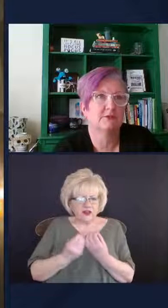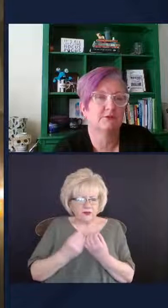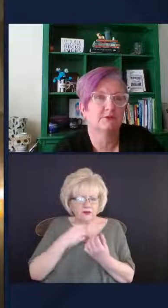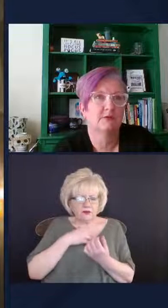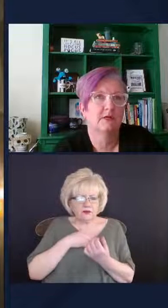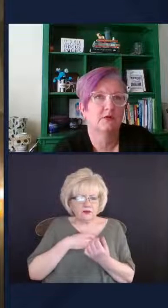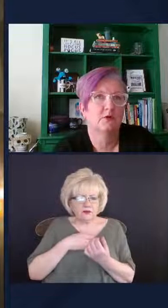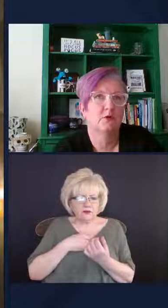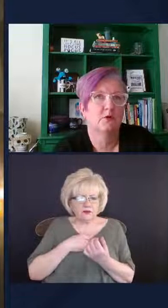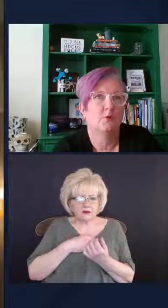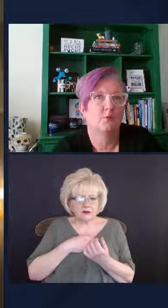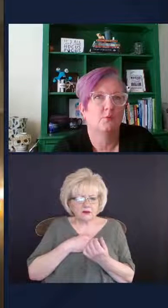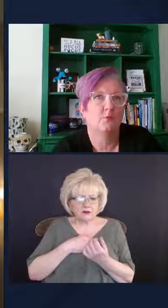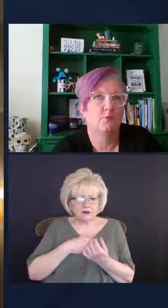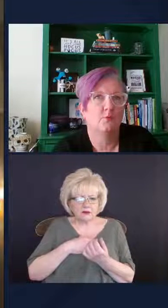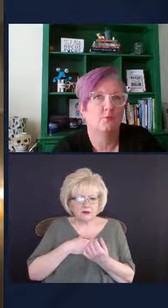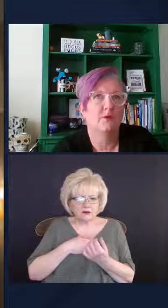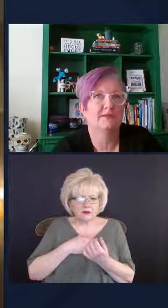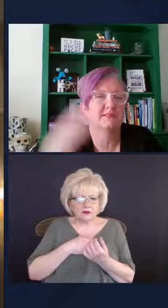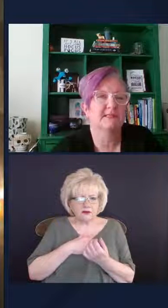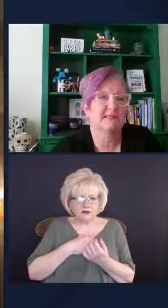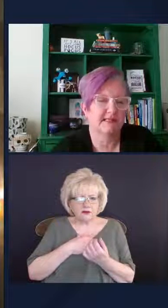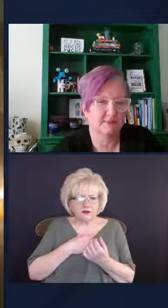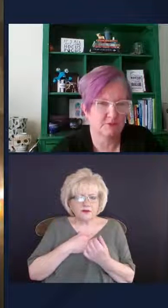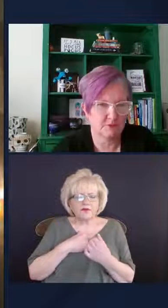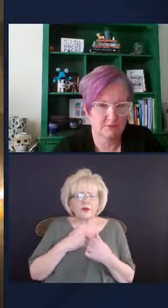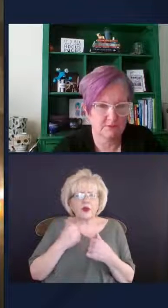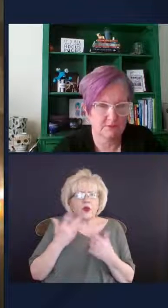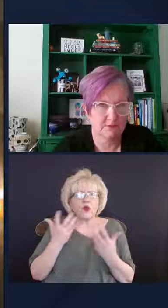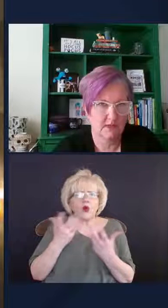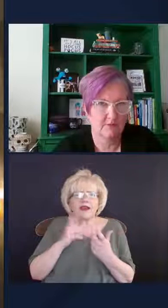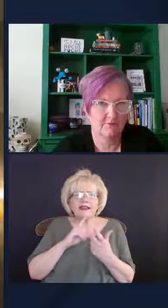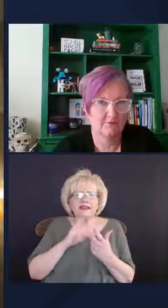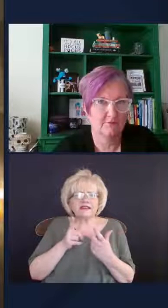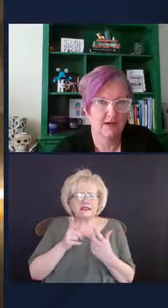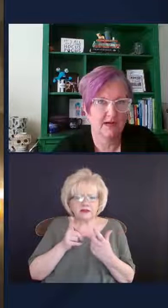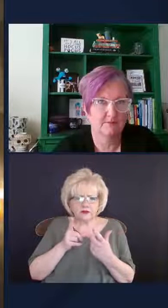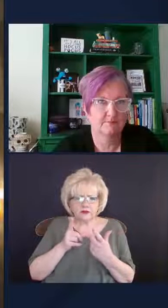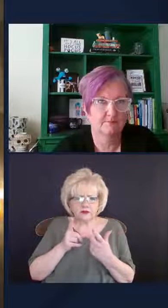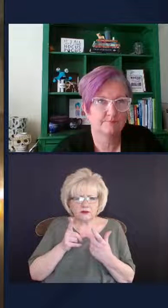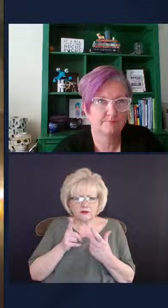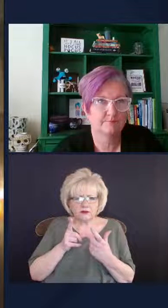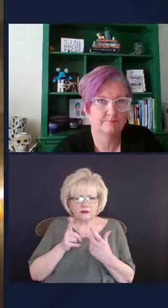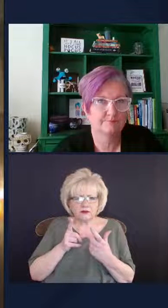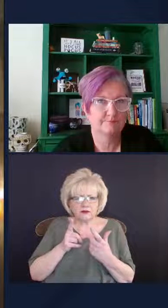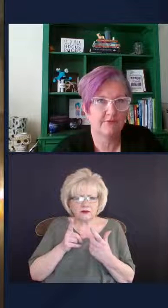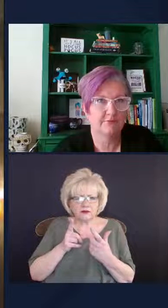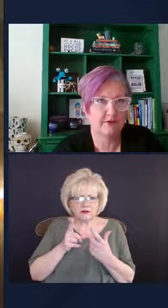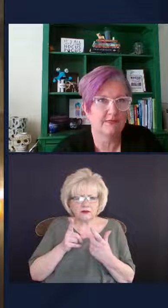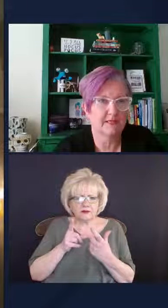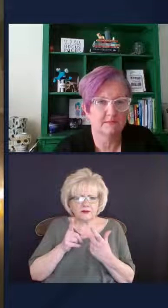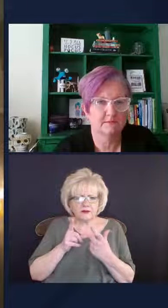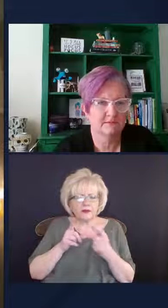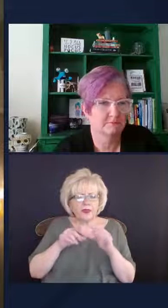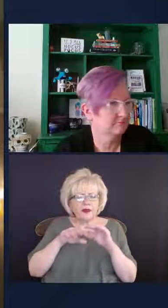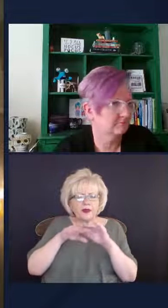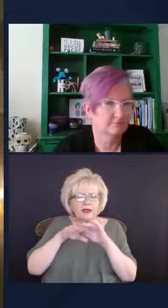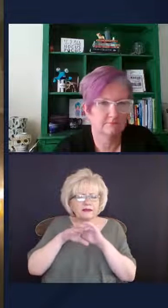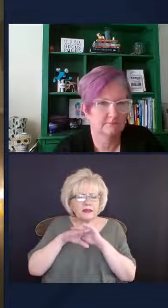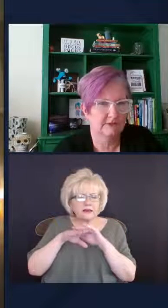looking to, oh, what does an accessible um,